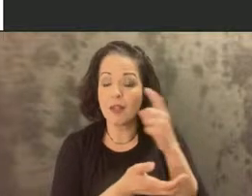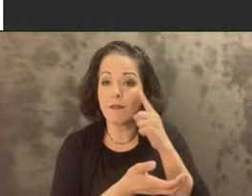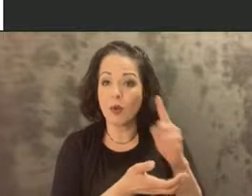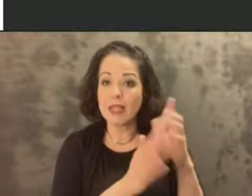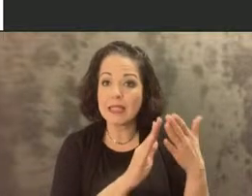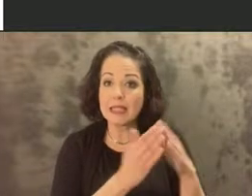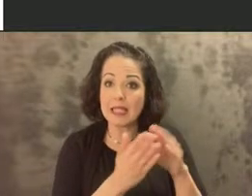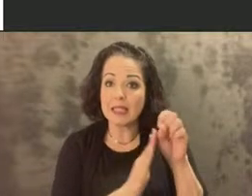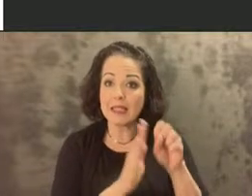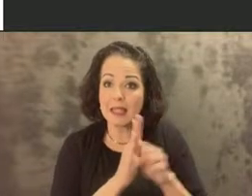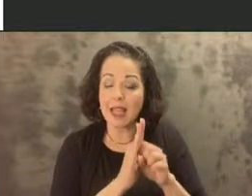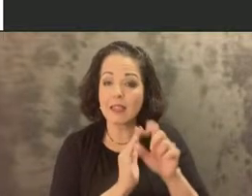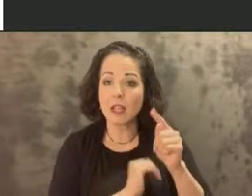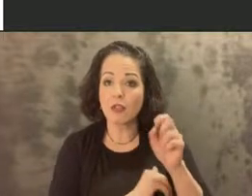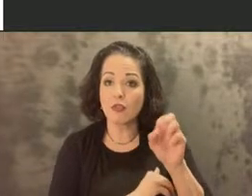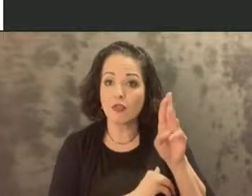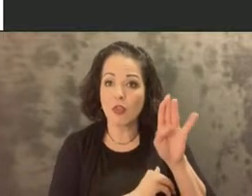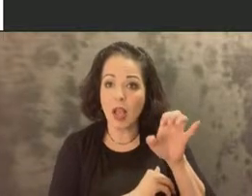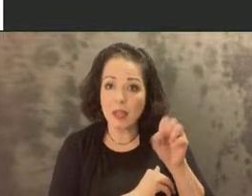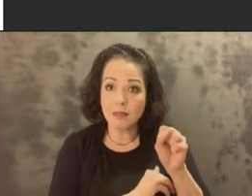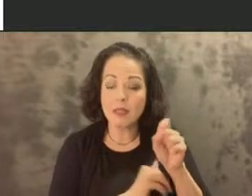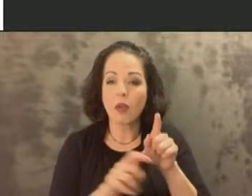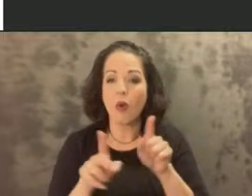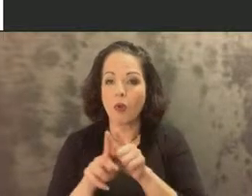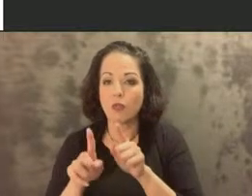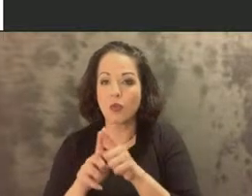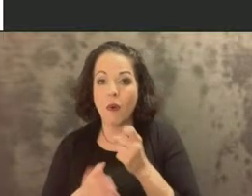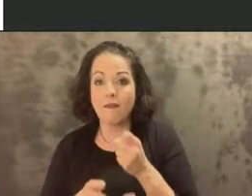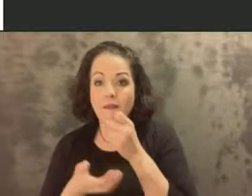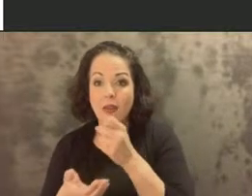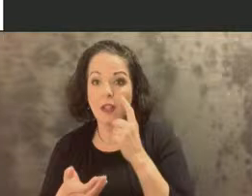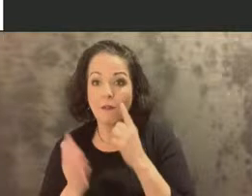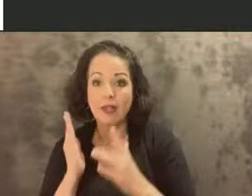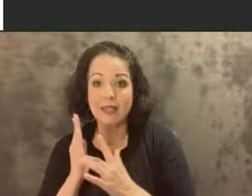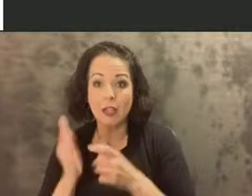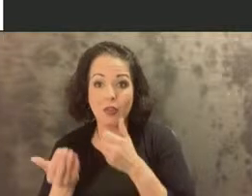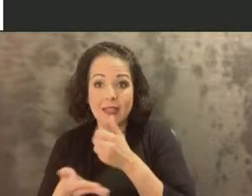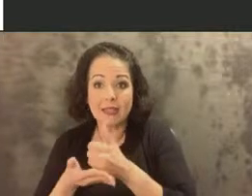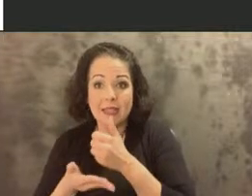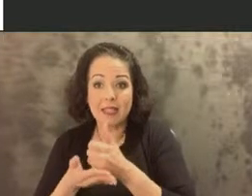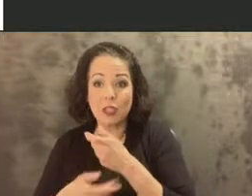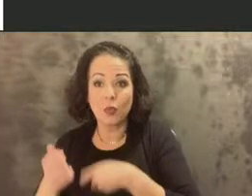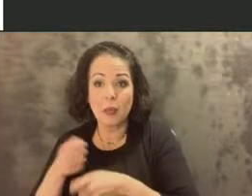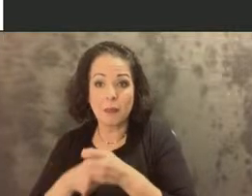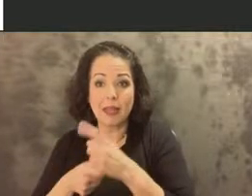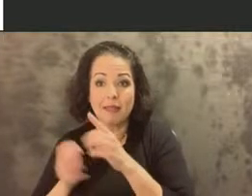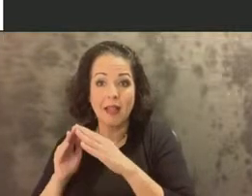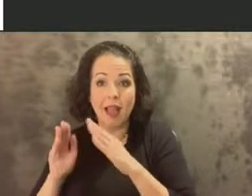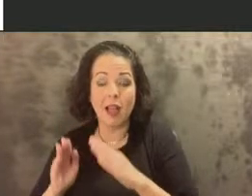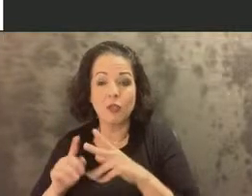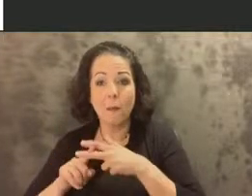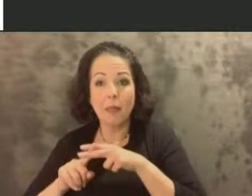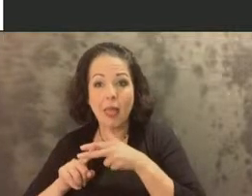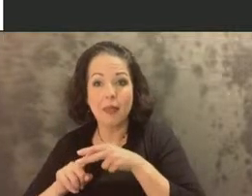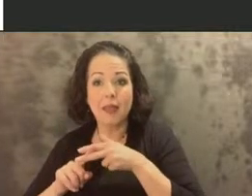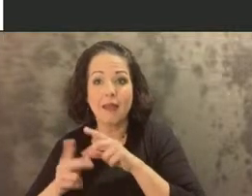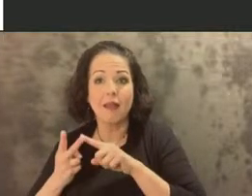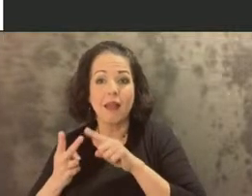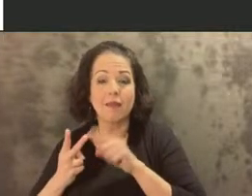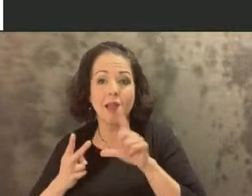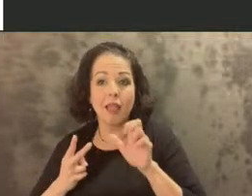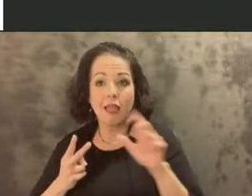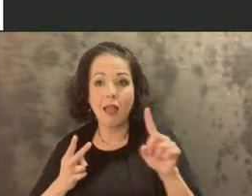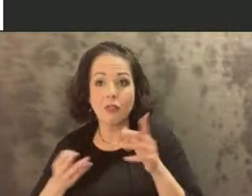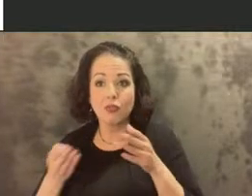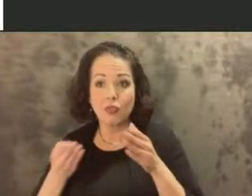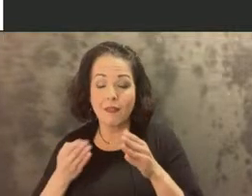and also funding for technical assistance to replace the household plumbing and lead service lines